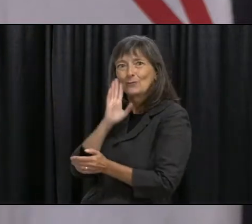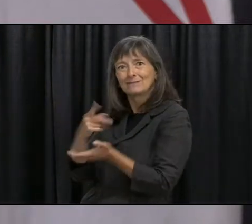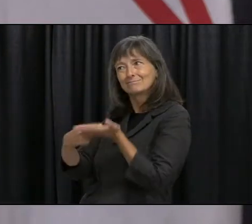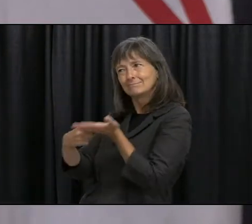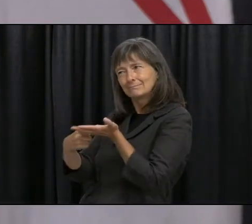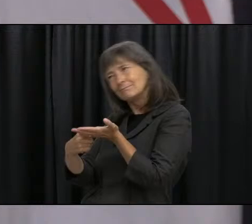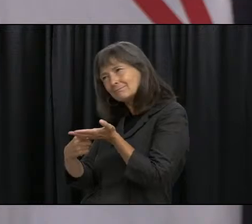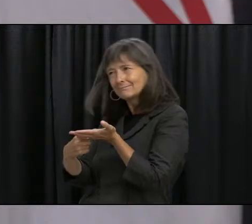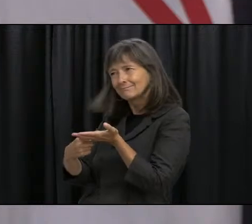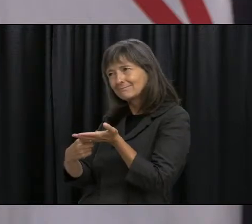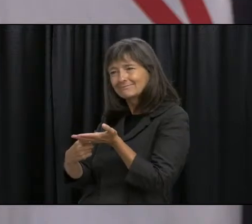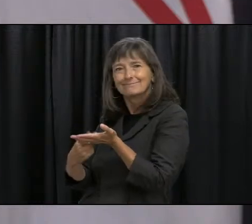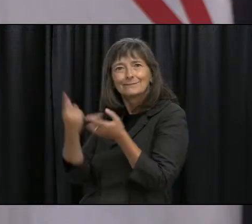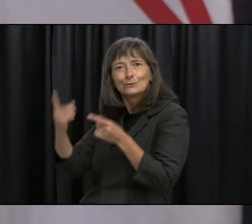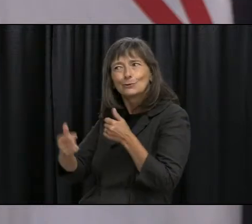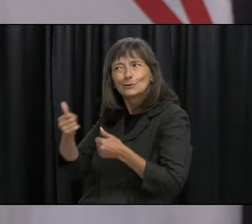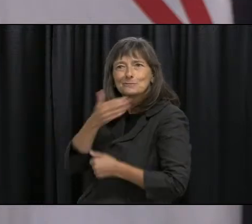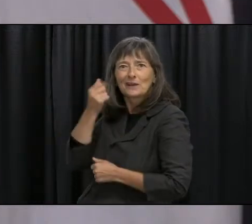on.